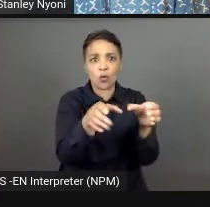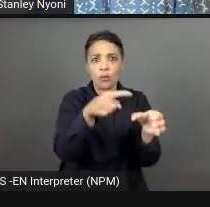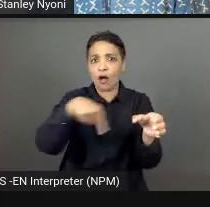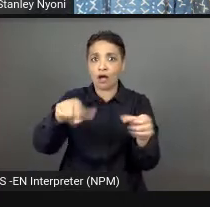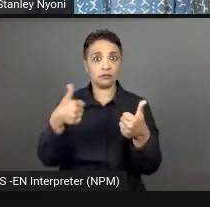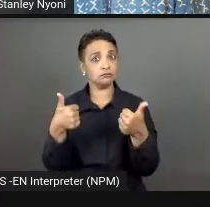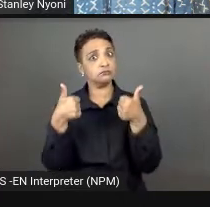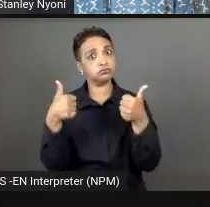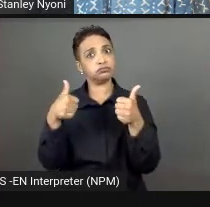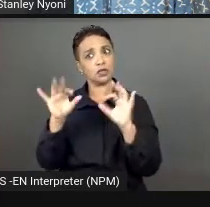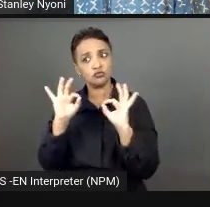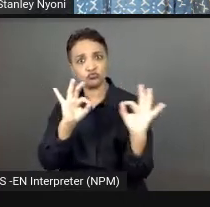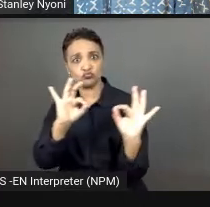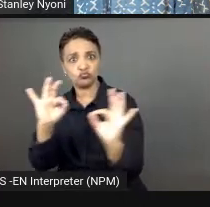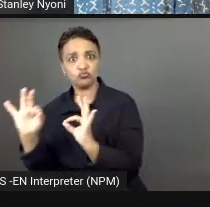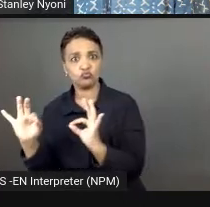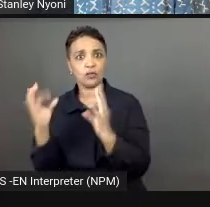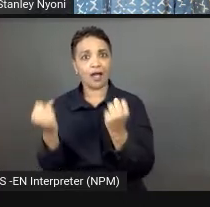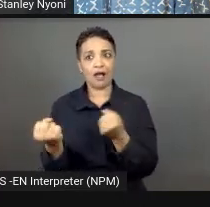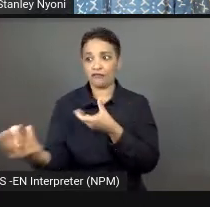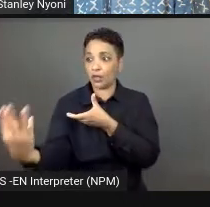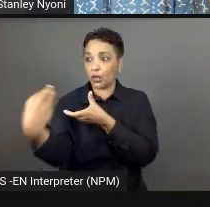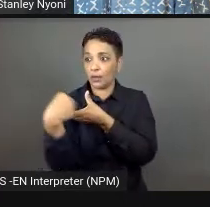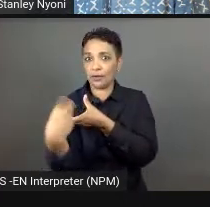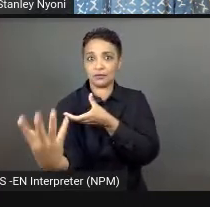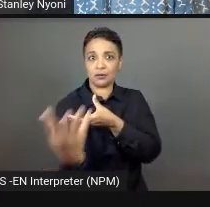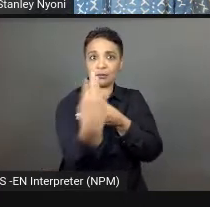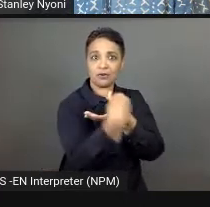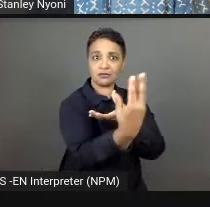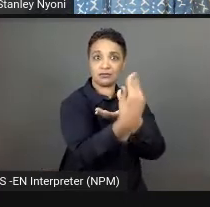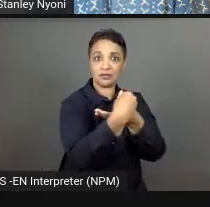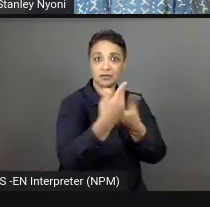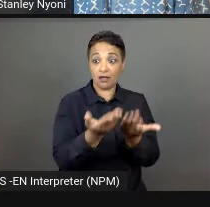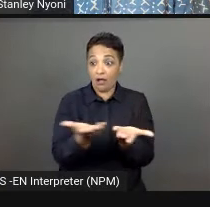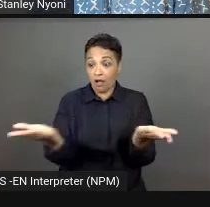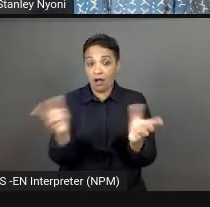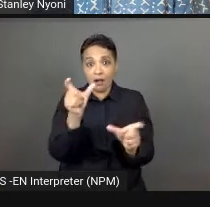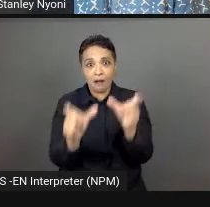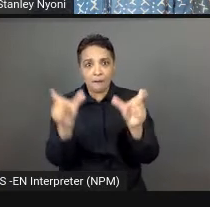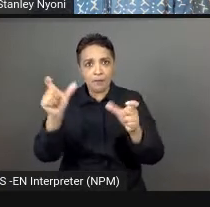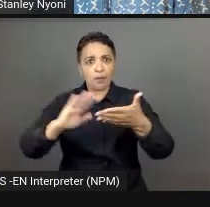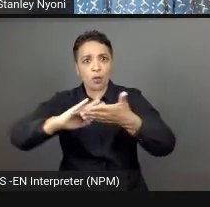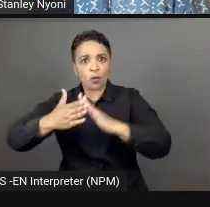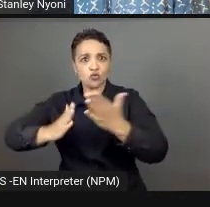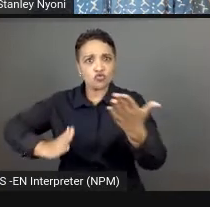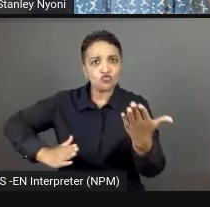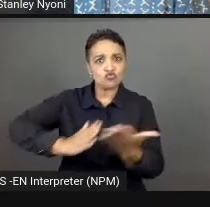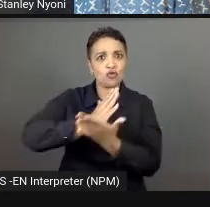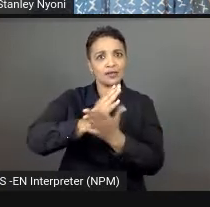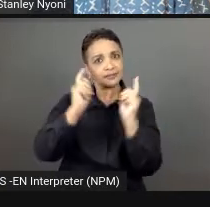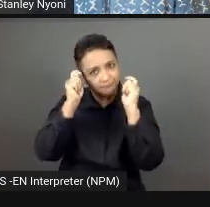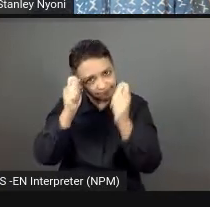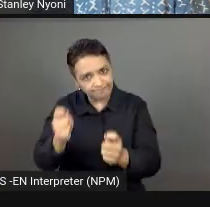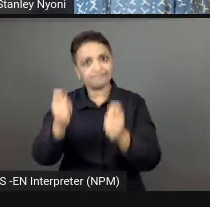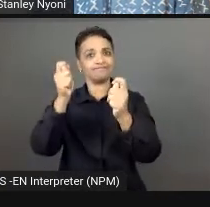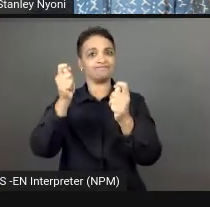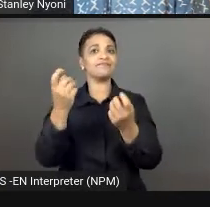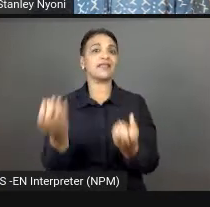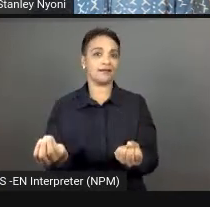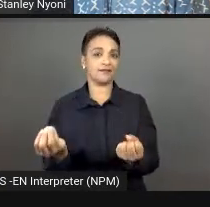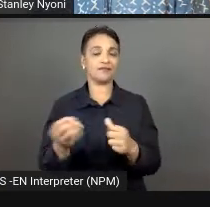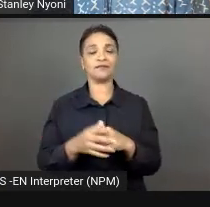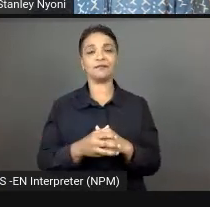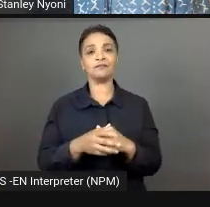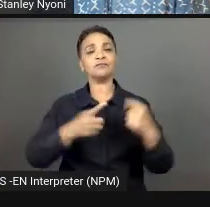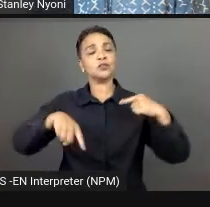in increasing participation to increase the rights and dignity of people and communities they represent. We will be reflecting